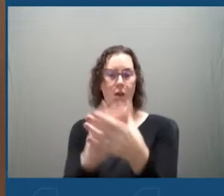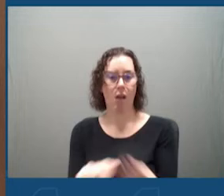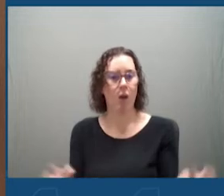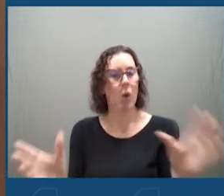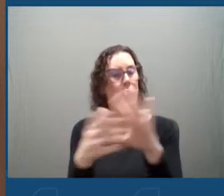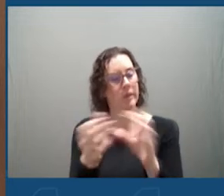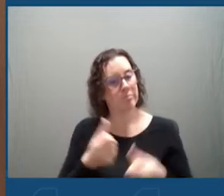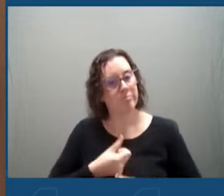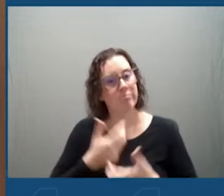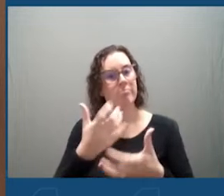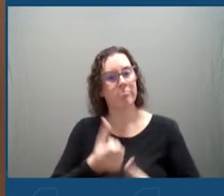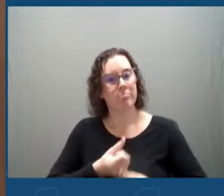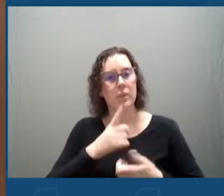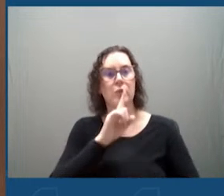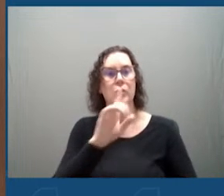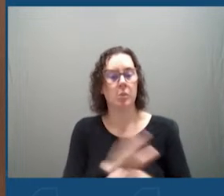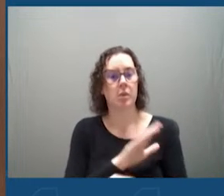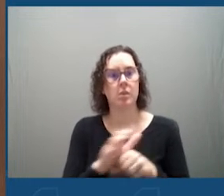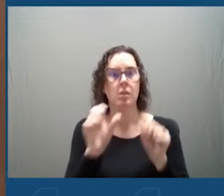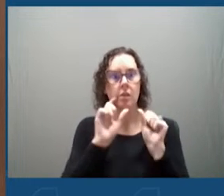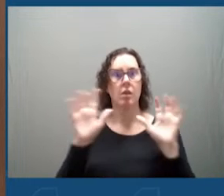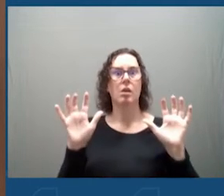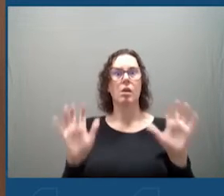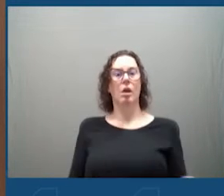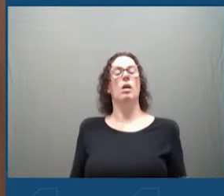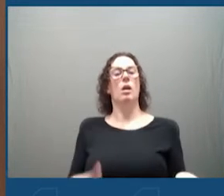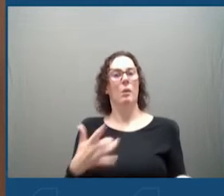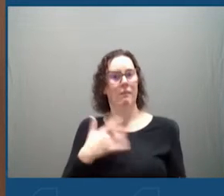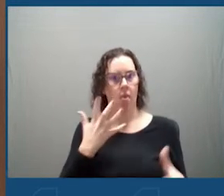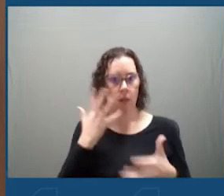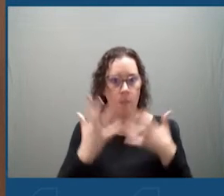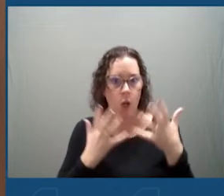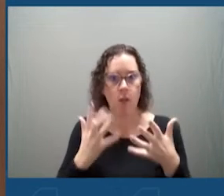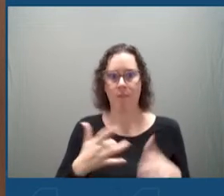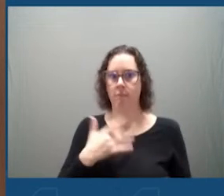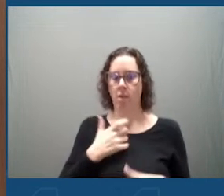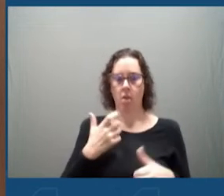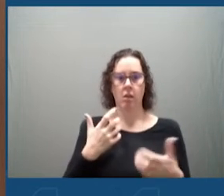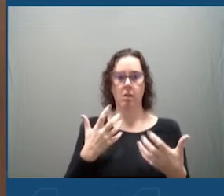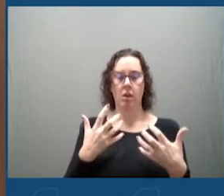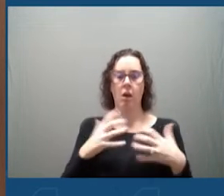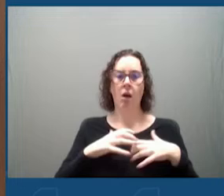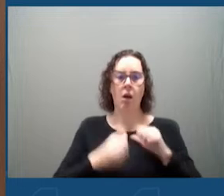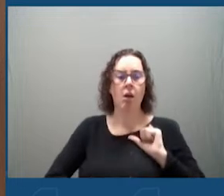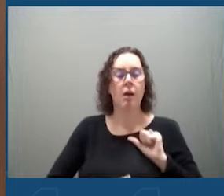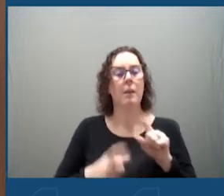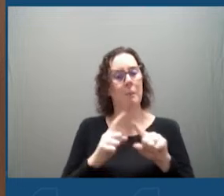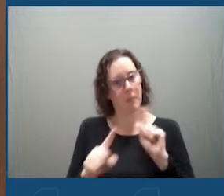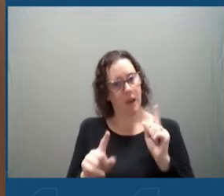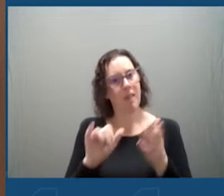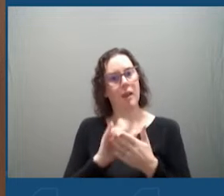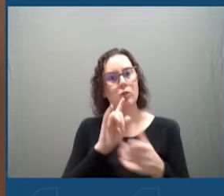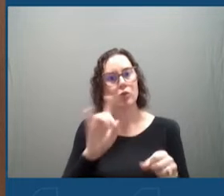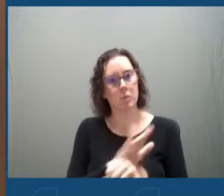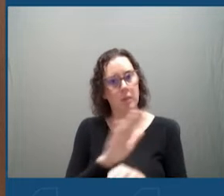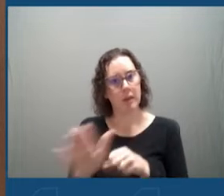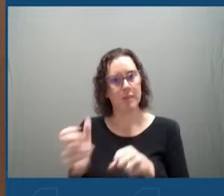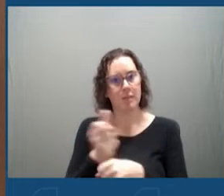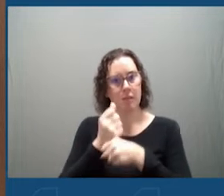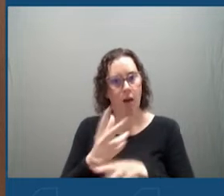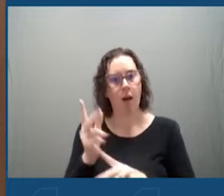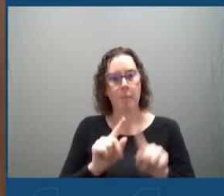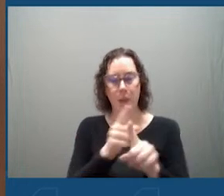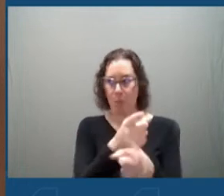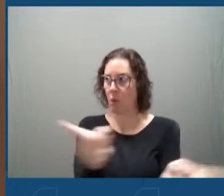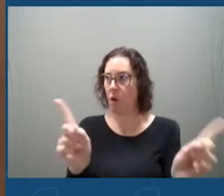were genuinely harrowing, that were sometimes embarrassing and painful, but were the thing that made it clear to people that we needed